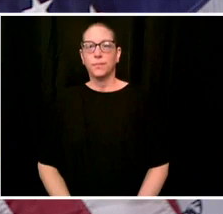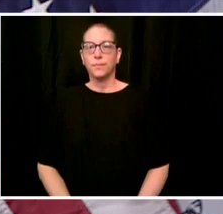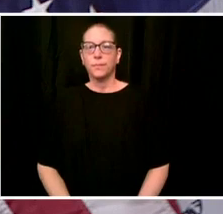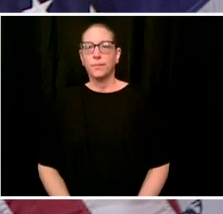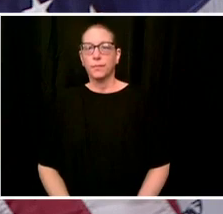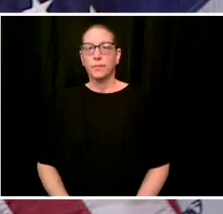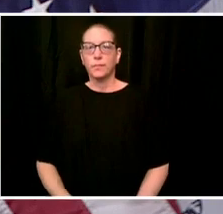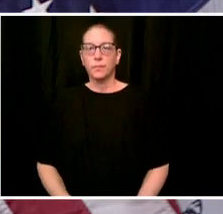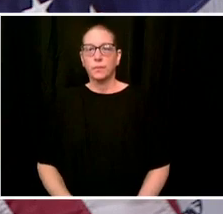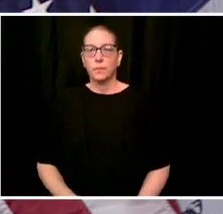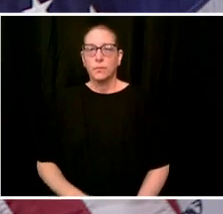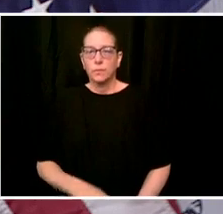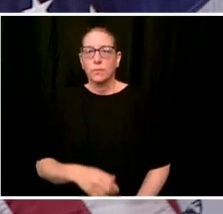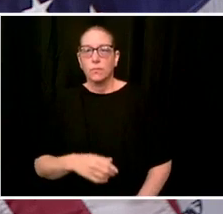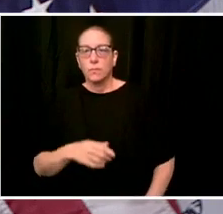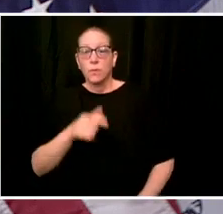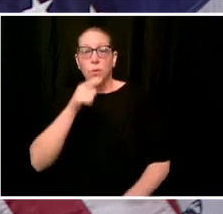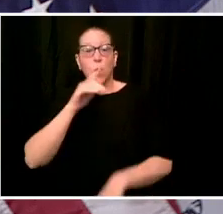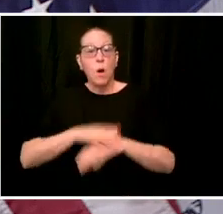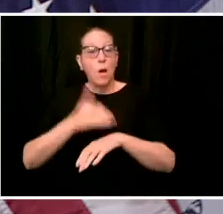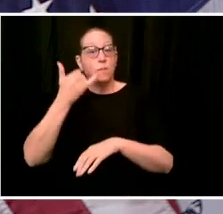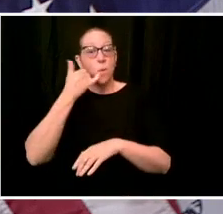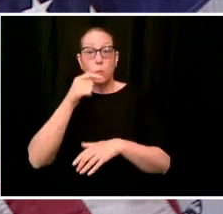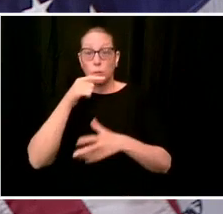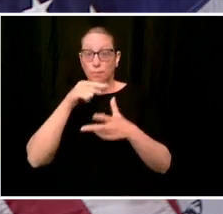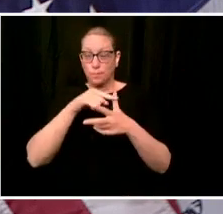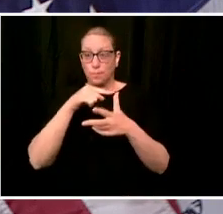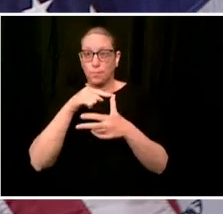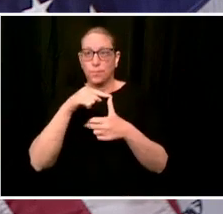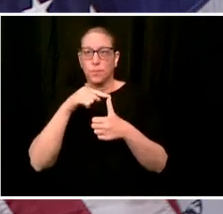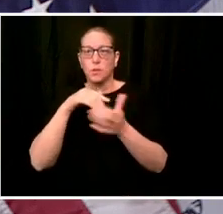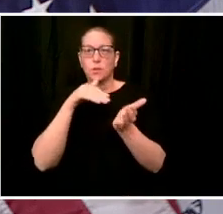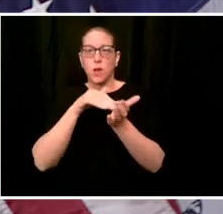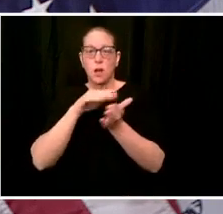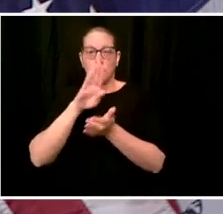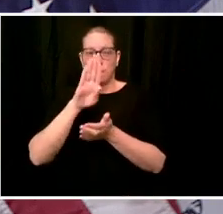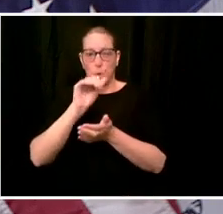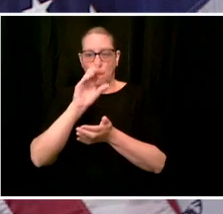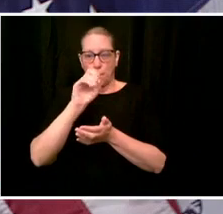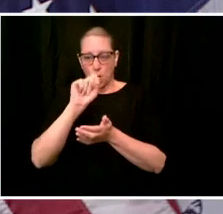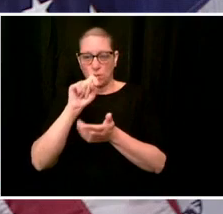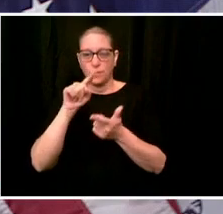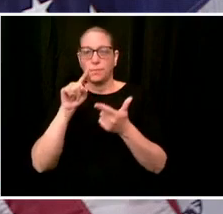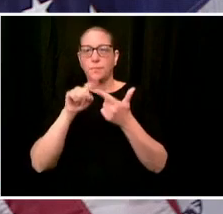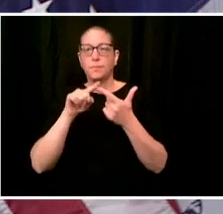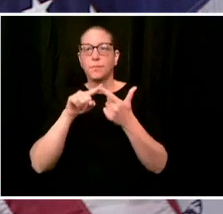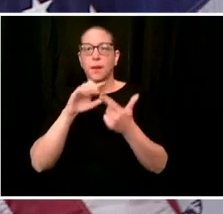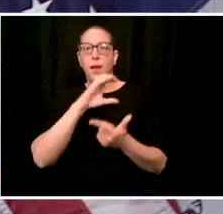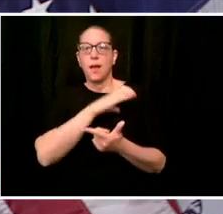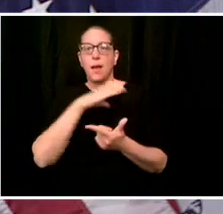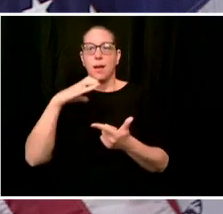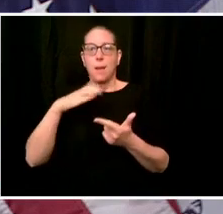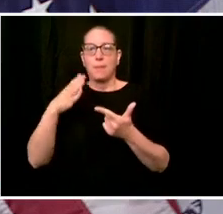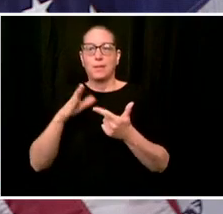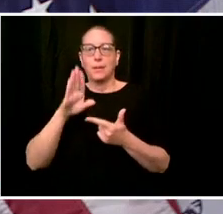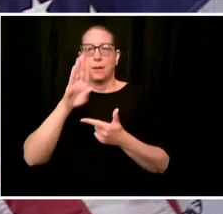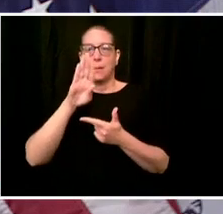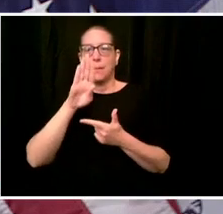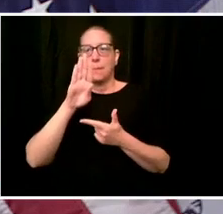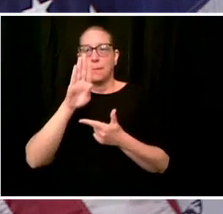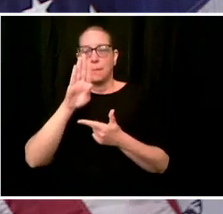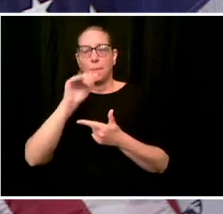Deputy Mayor Perea Hense, Dr. Barbeau, Commissioner Banks, and Test and Trace Corps Executive Director Ted Long also on the